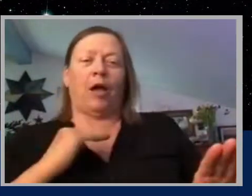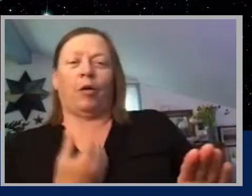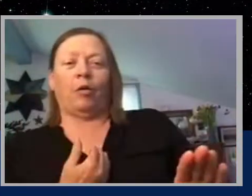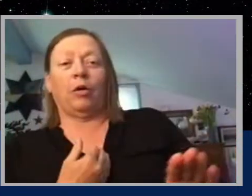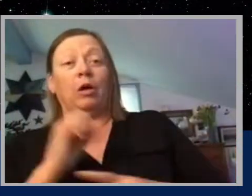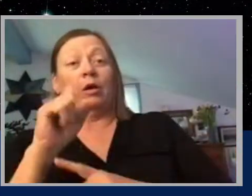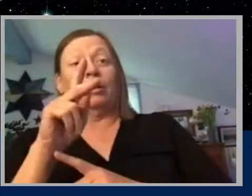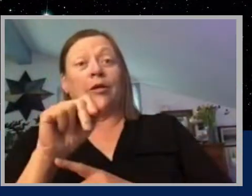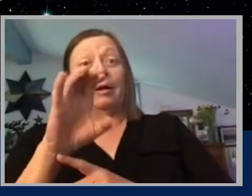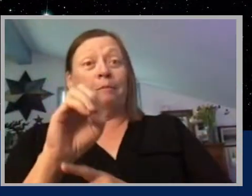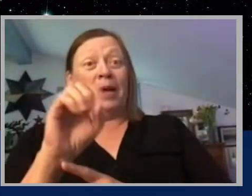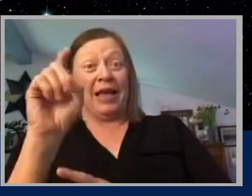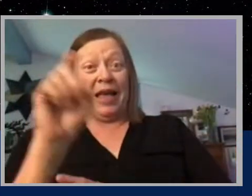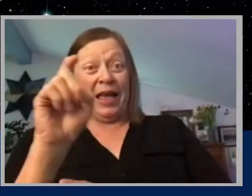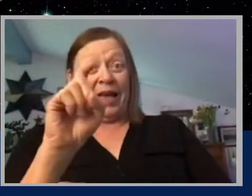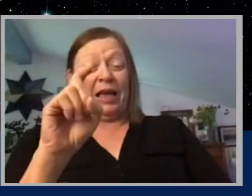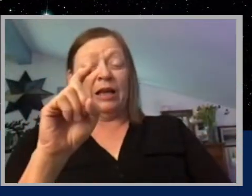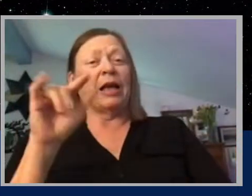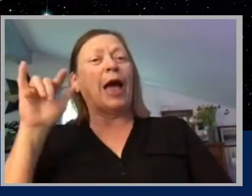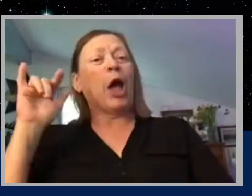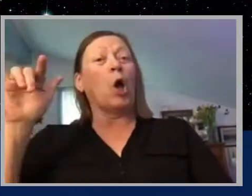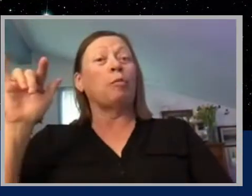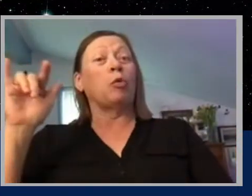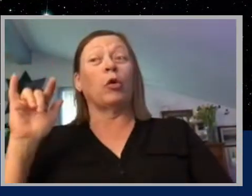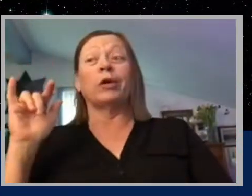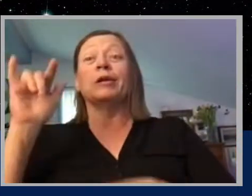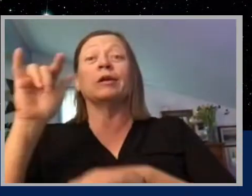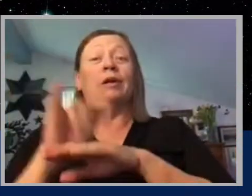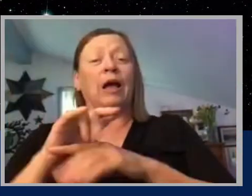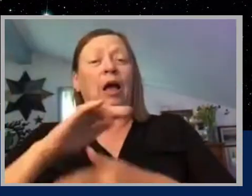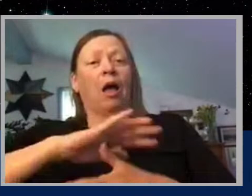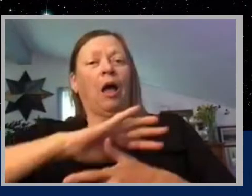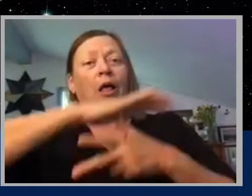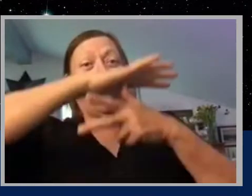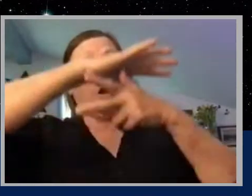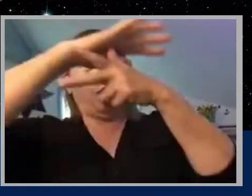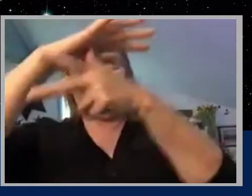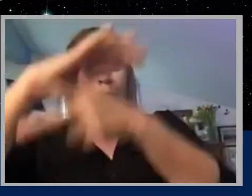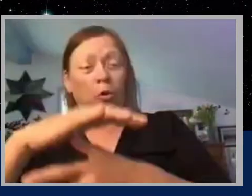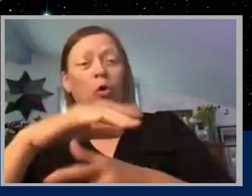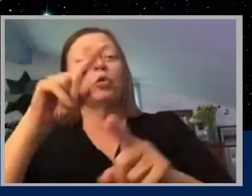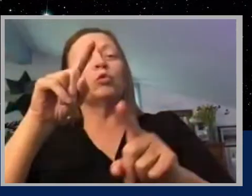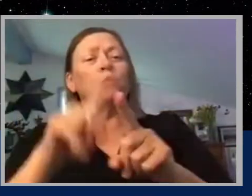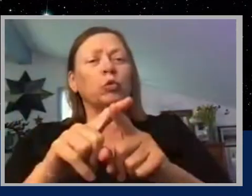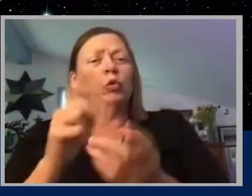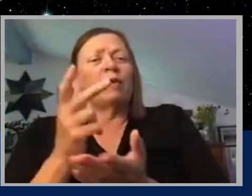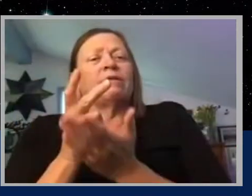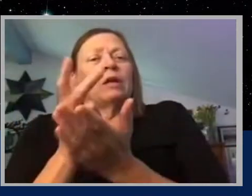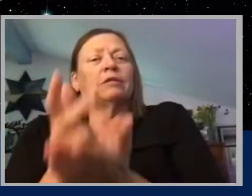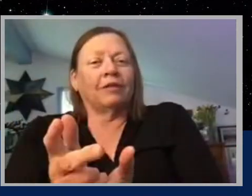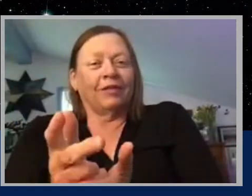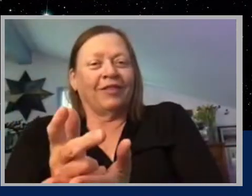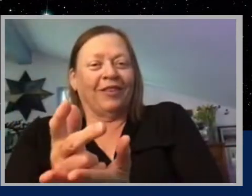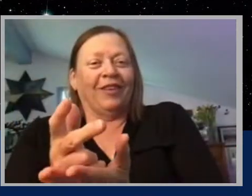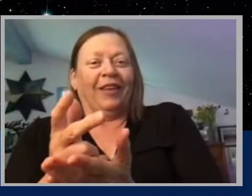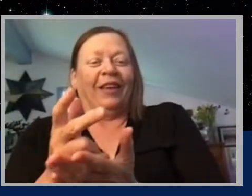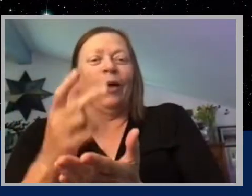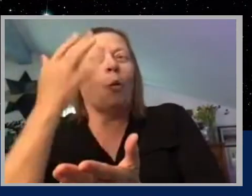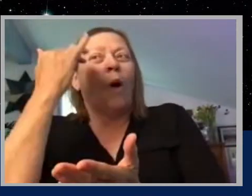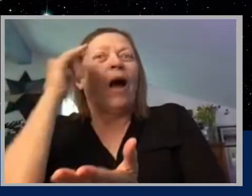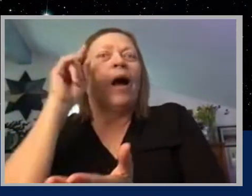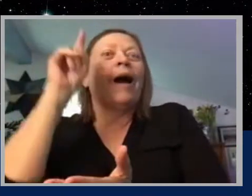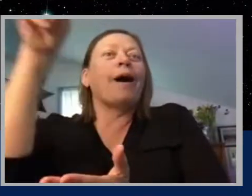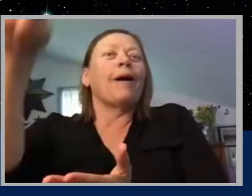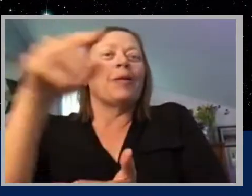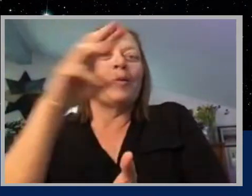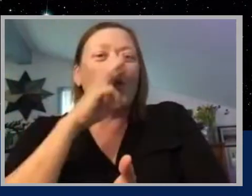vessel. Our teams leave from an airport and take a helicopter out to the vessel during our recovery missions because they're out in the water. And if we were